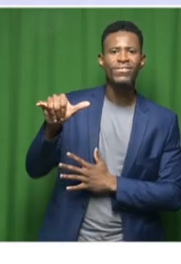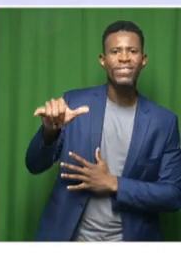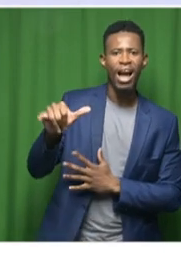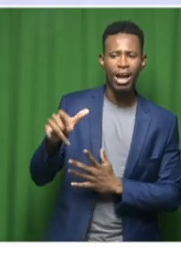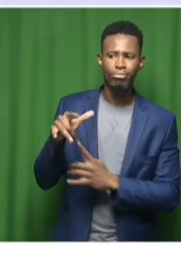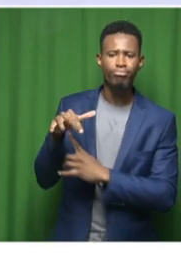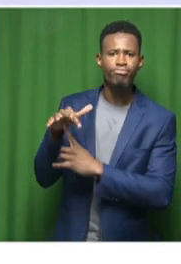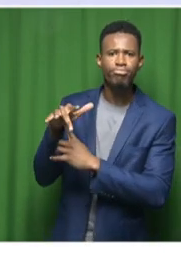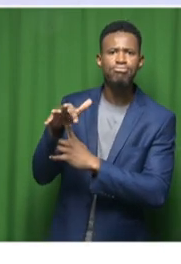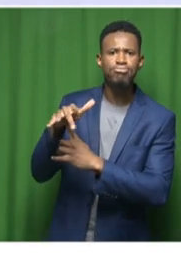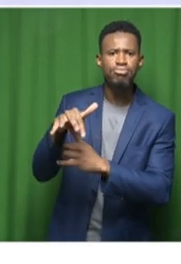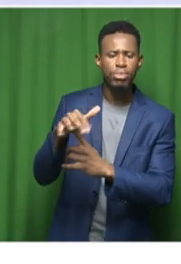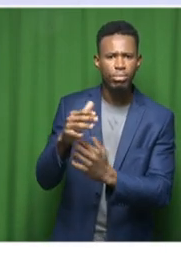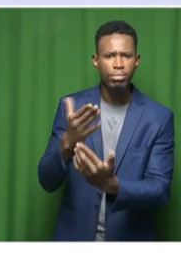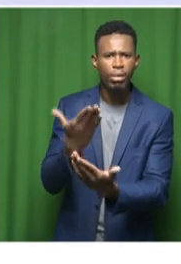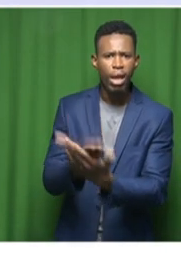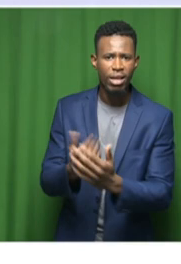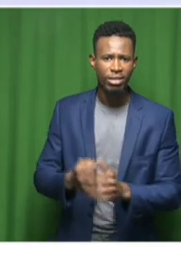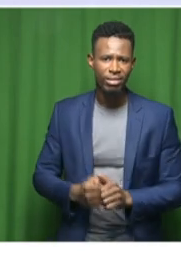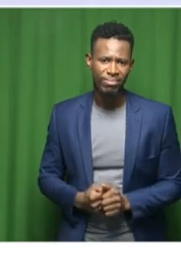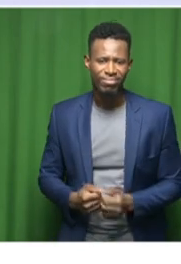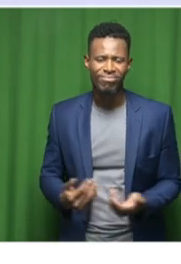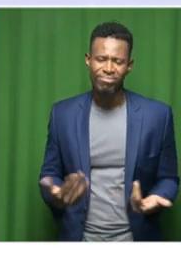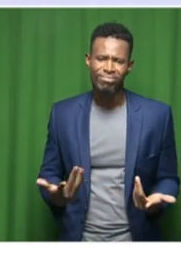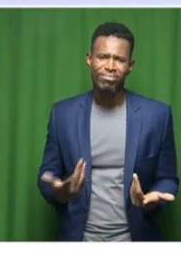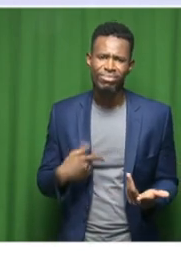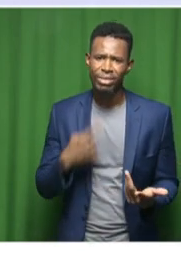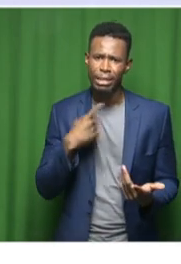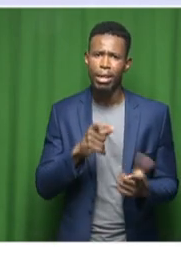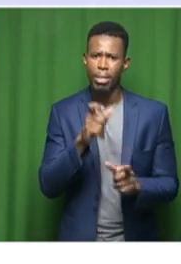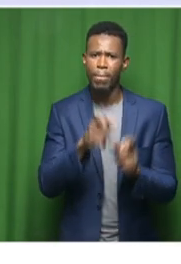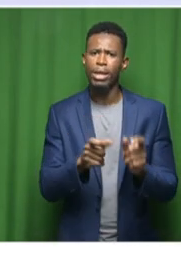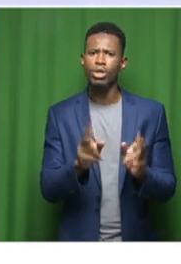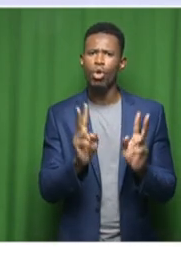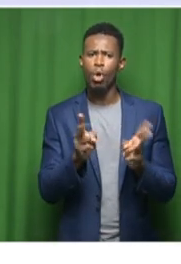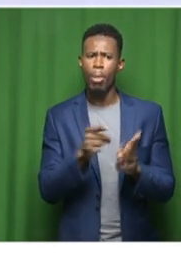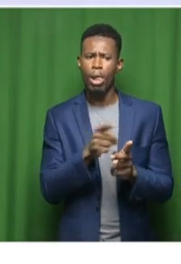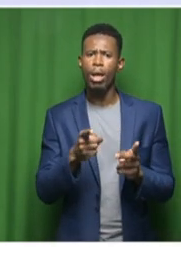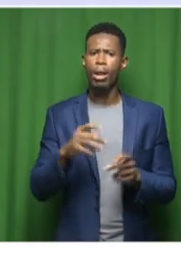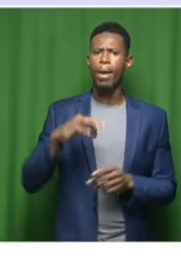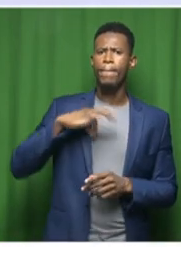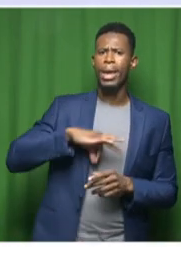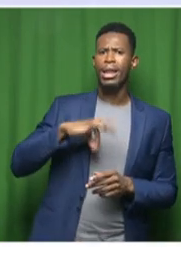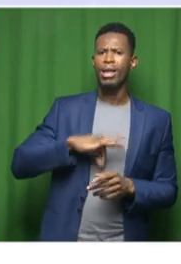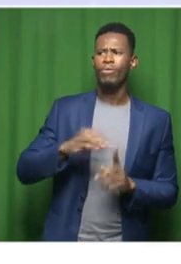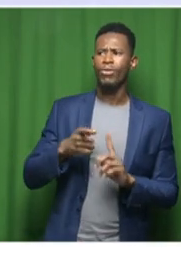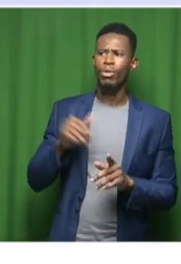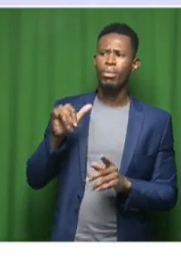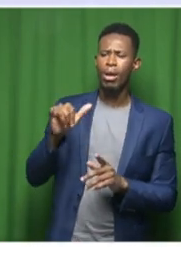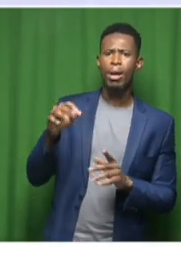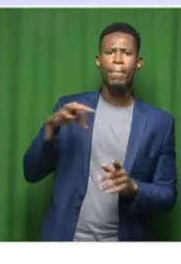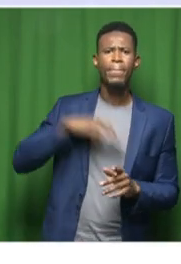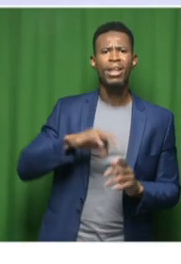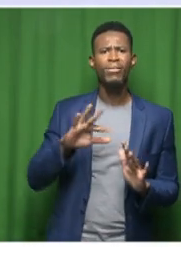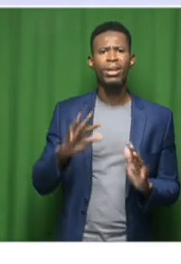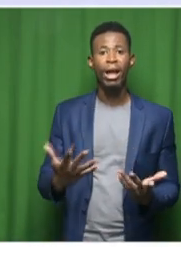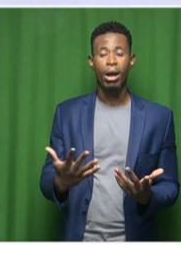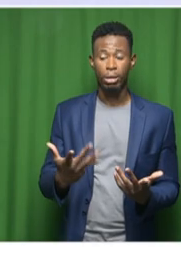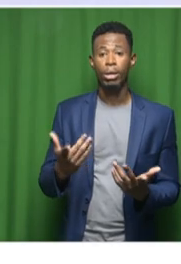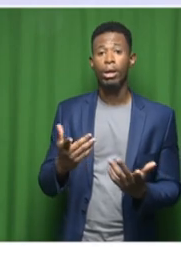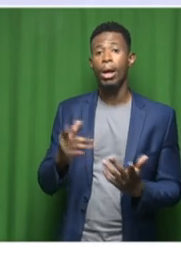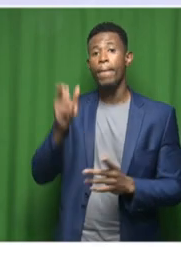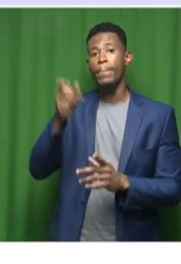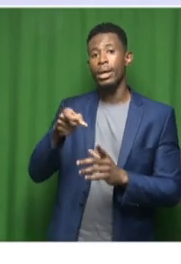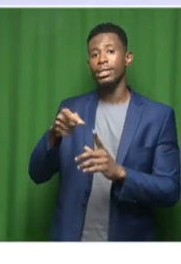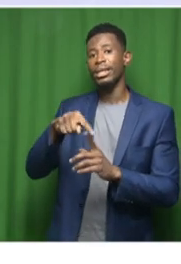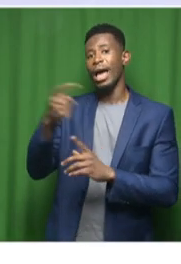of course, to say, an ordinary person benefits from aviation, from tourists who come to South Africa and